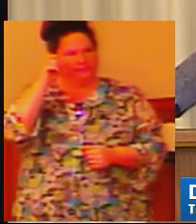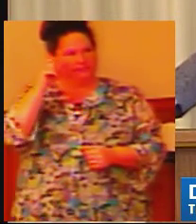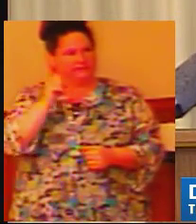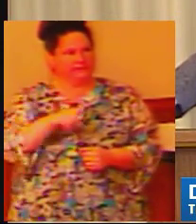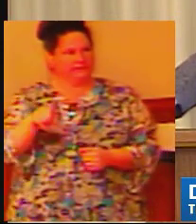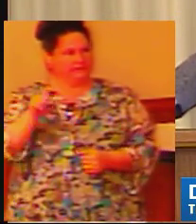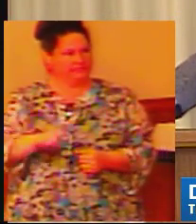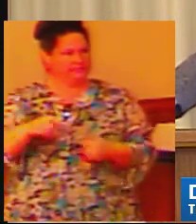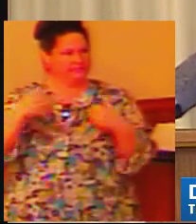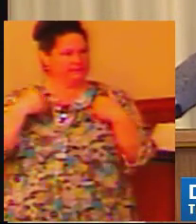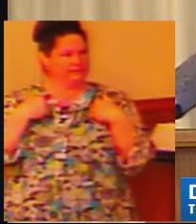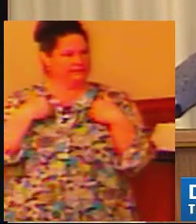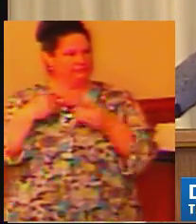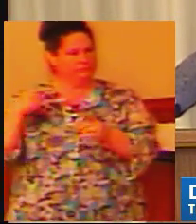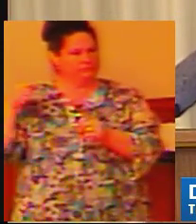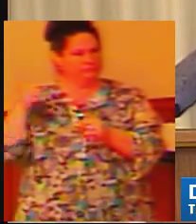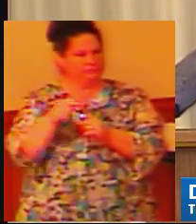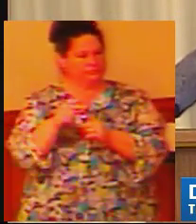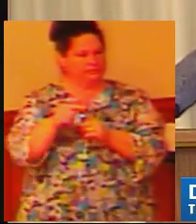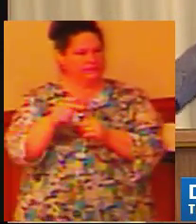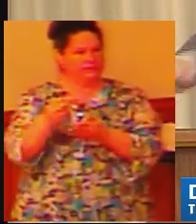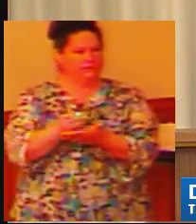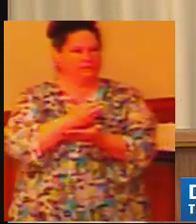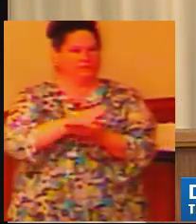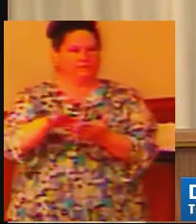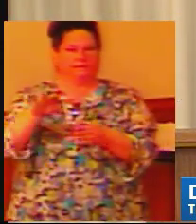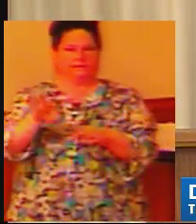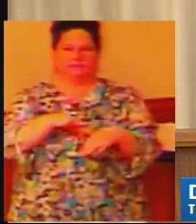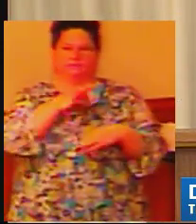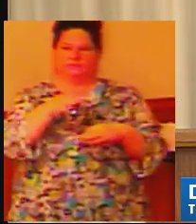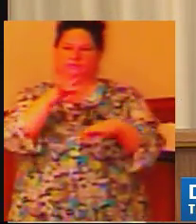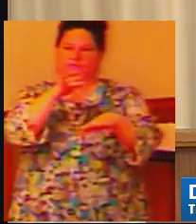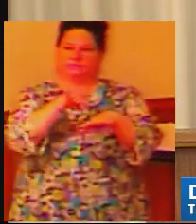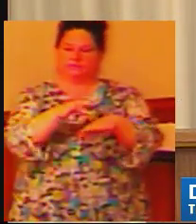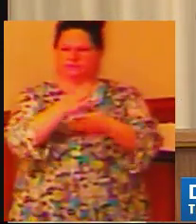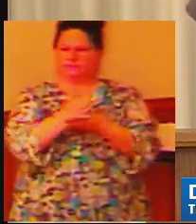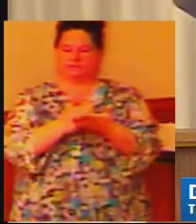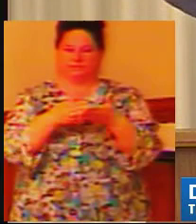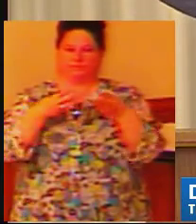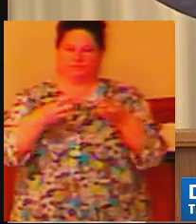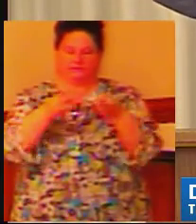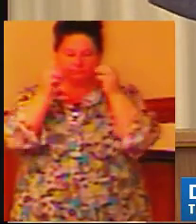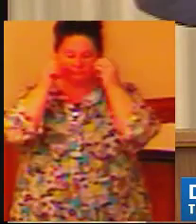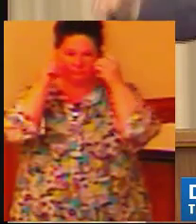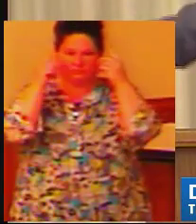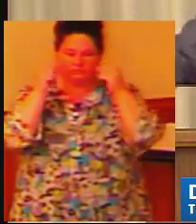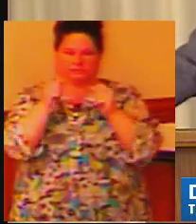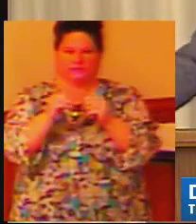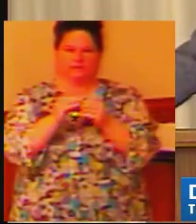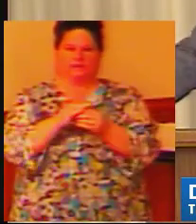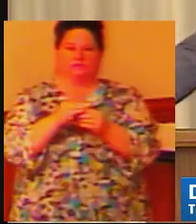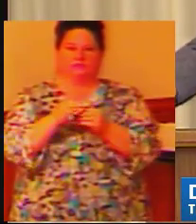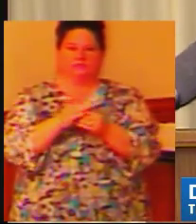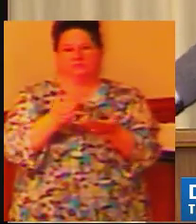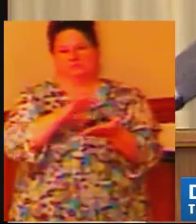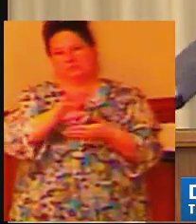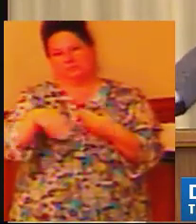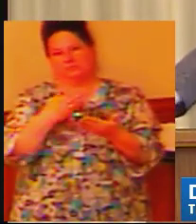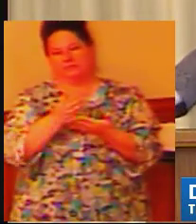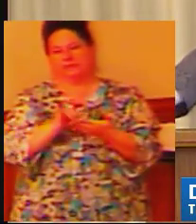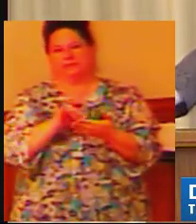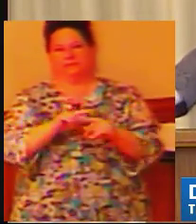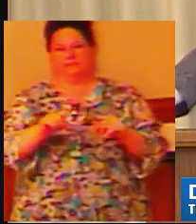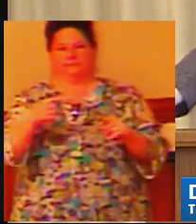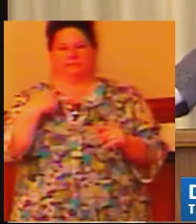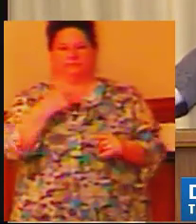they have to have the direct operation of the Holy Spirit to touch them in some miraculous way, open their eyes, and all that. And we